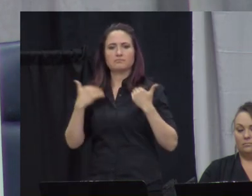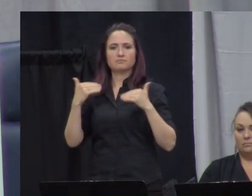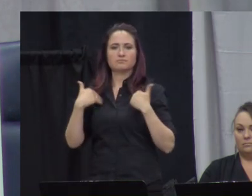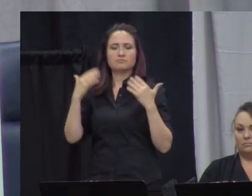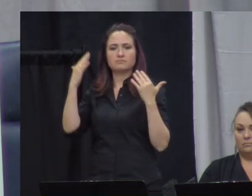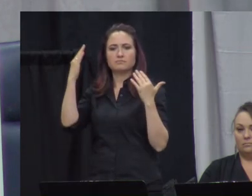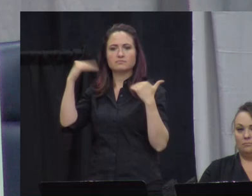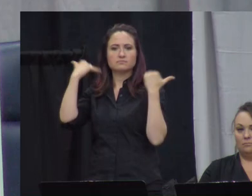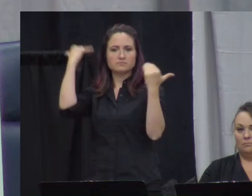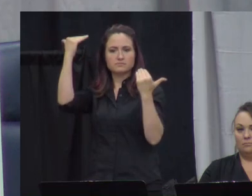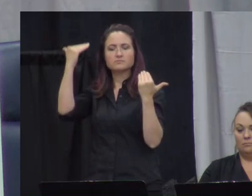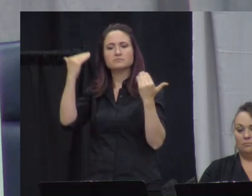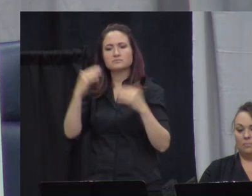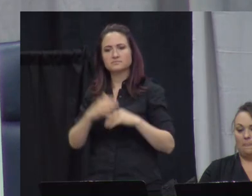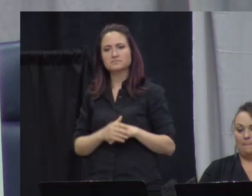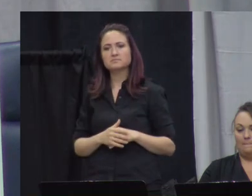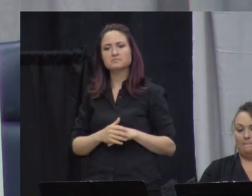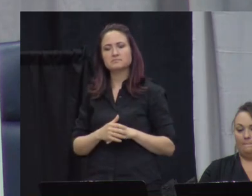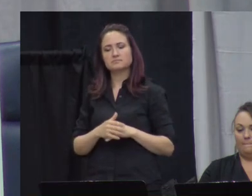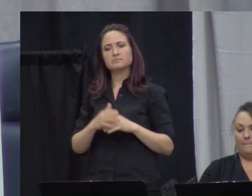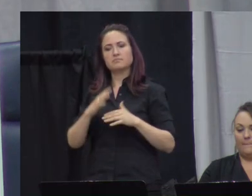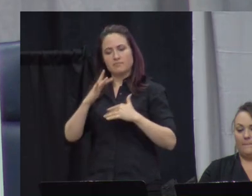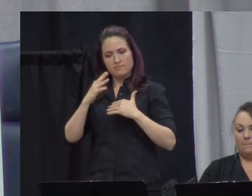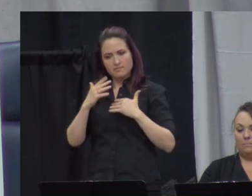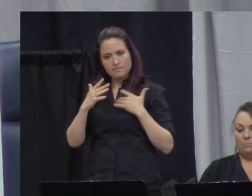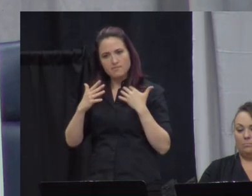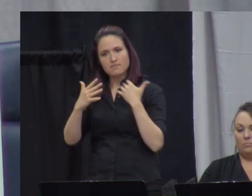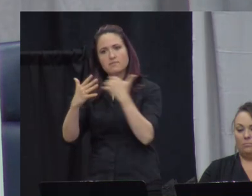on your way to this auspicious day.